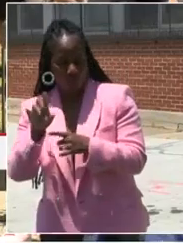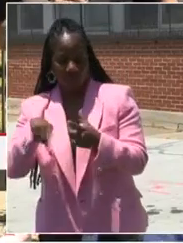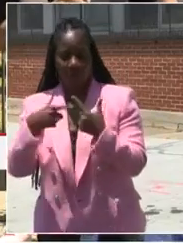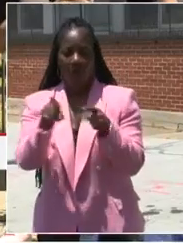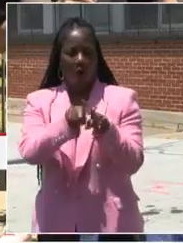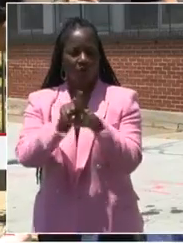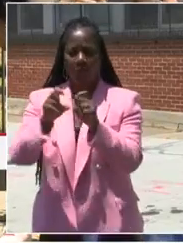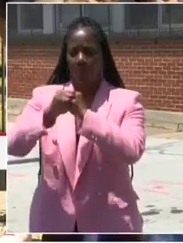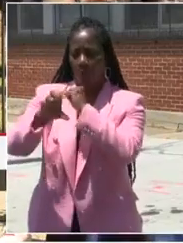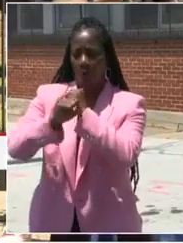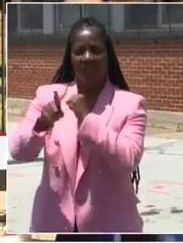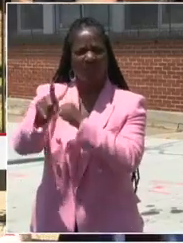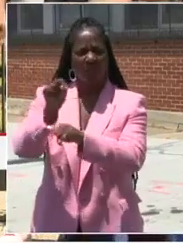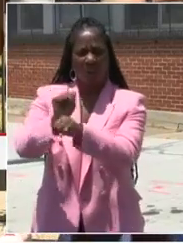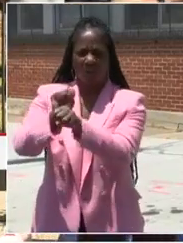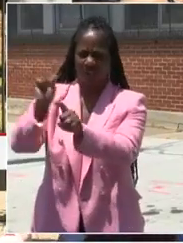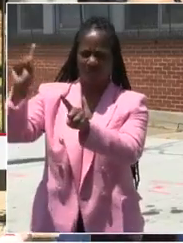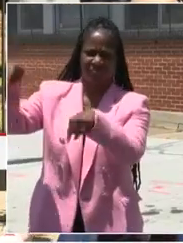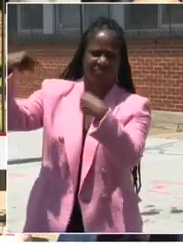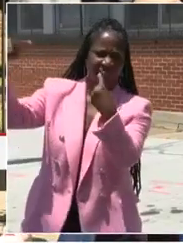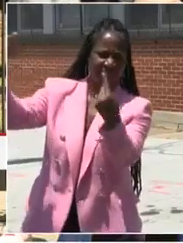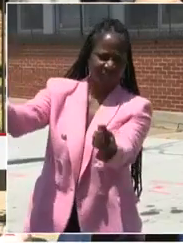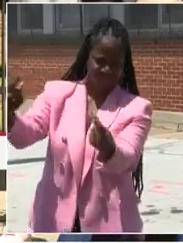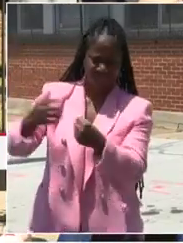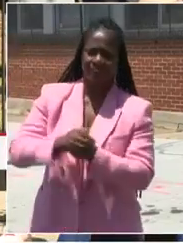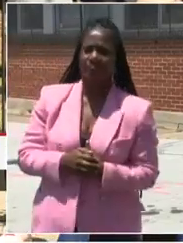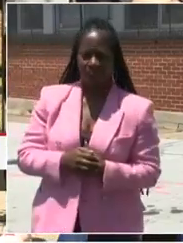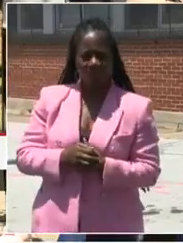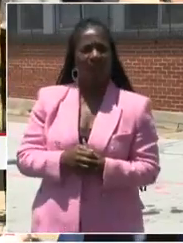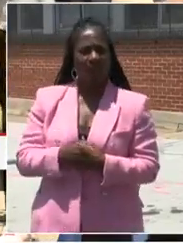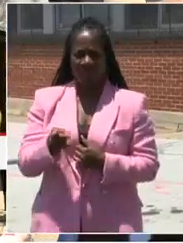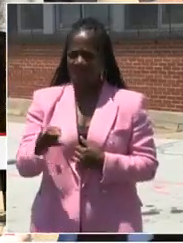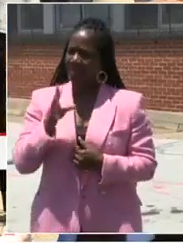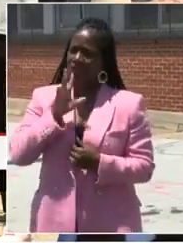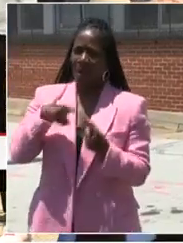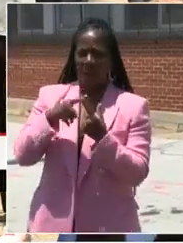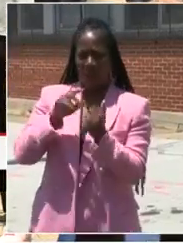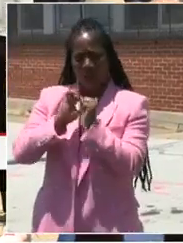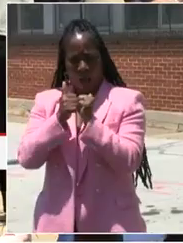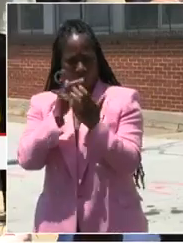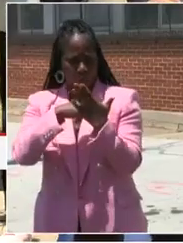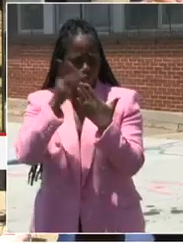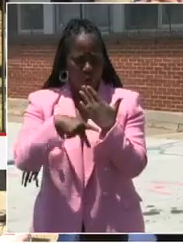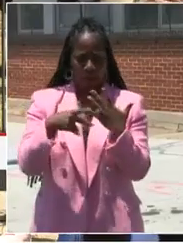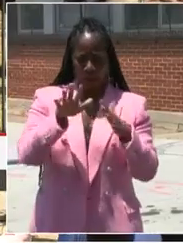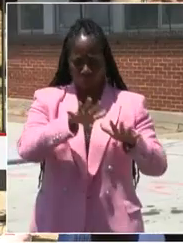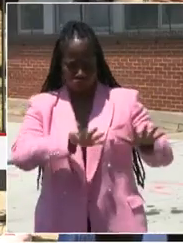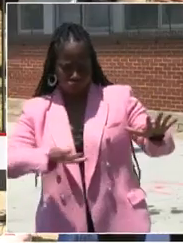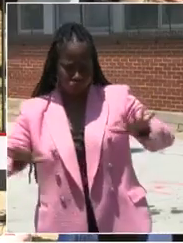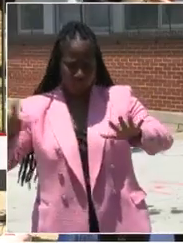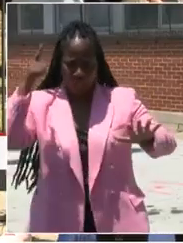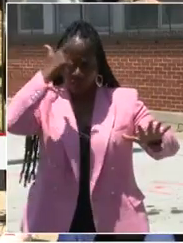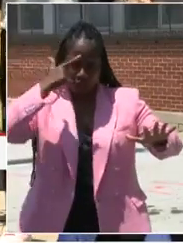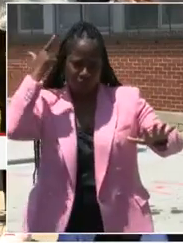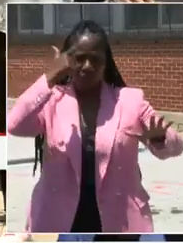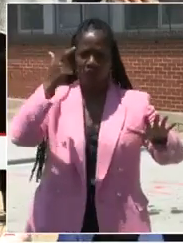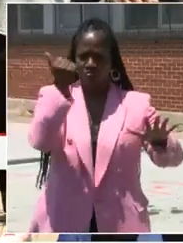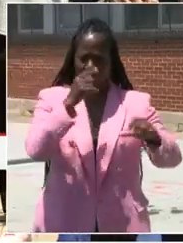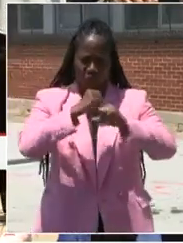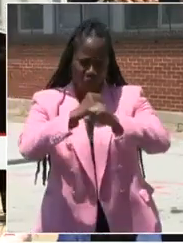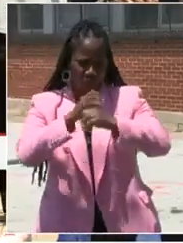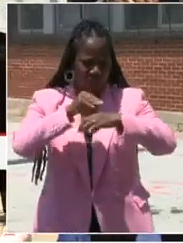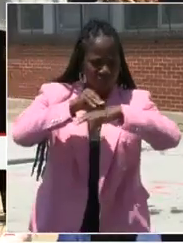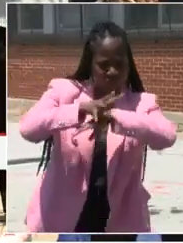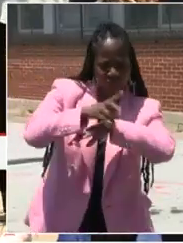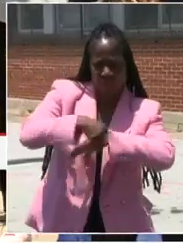event have been working for weeks about how the program would be laid out logistically and all of the security around